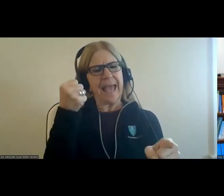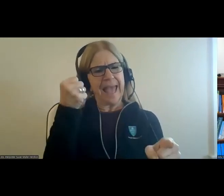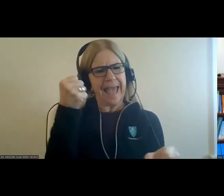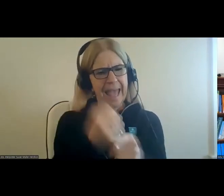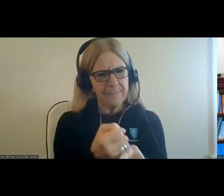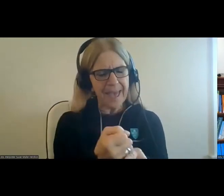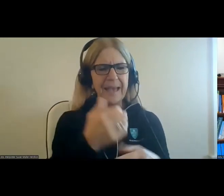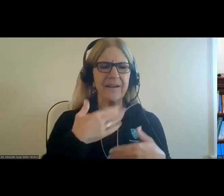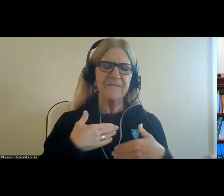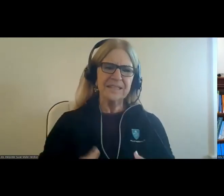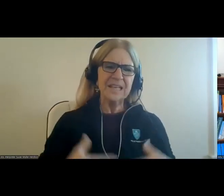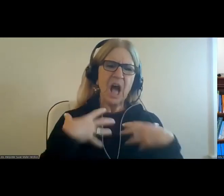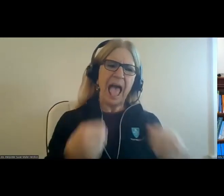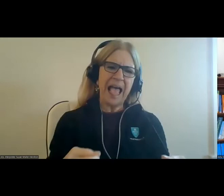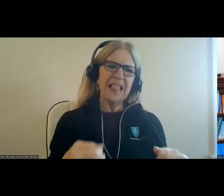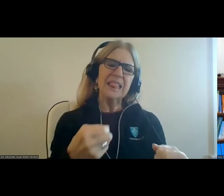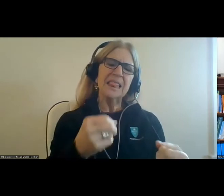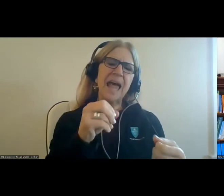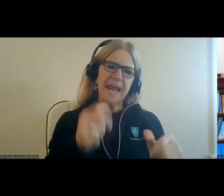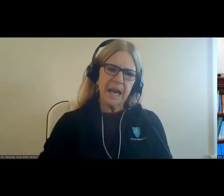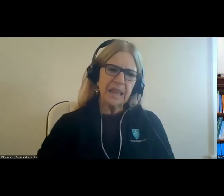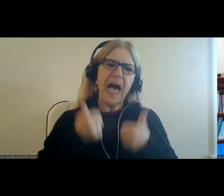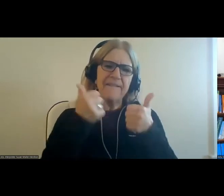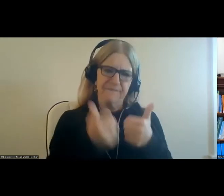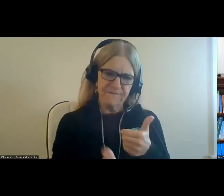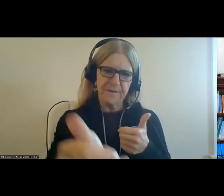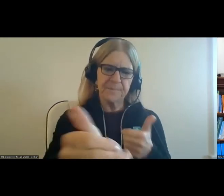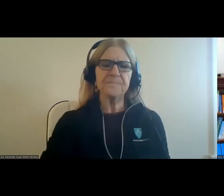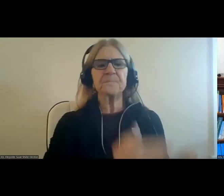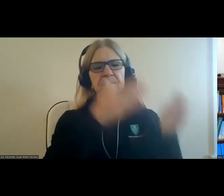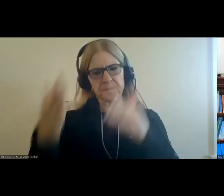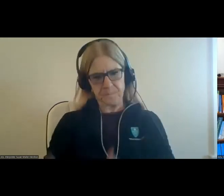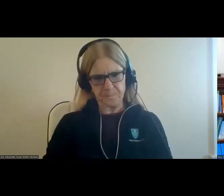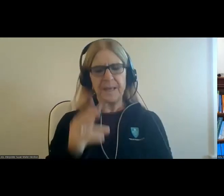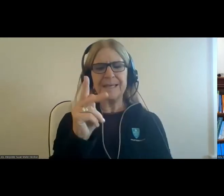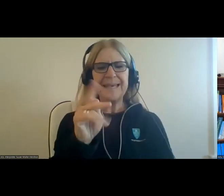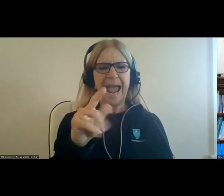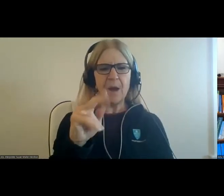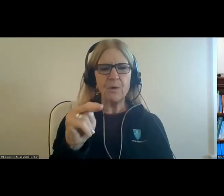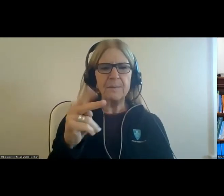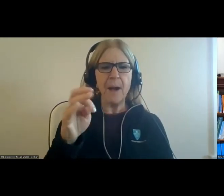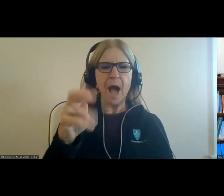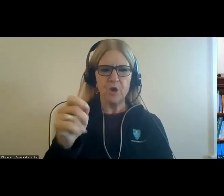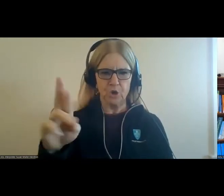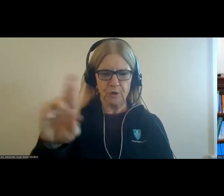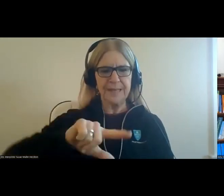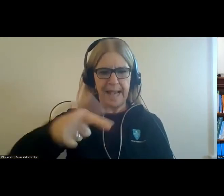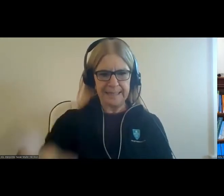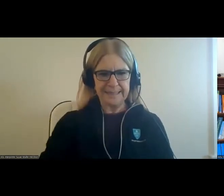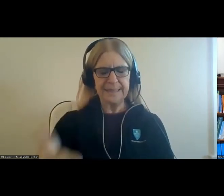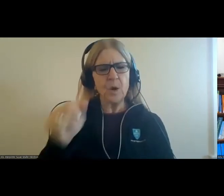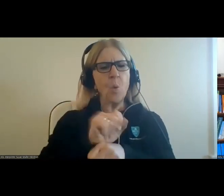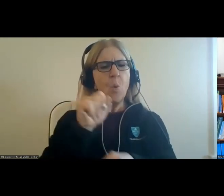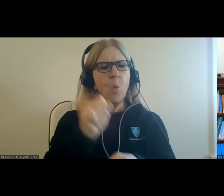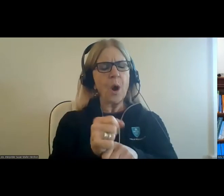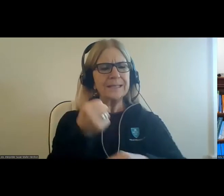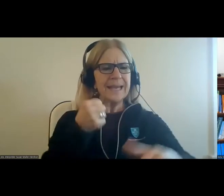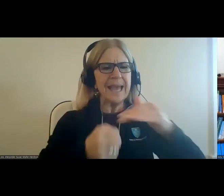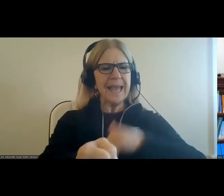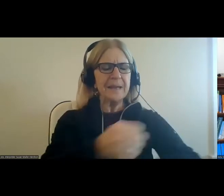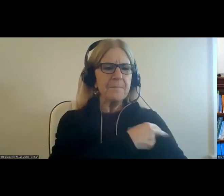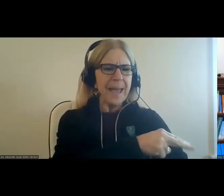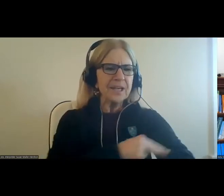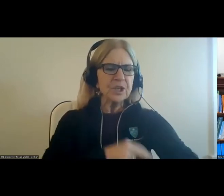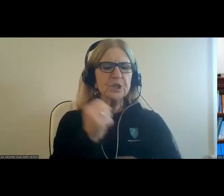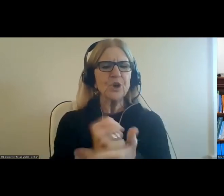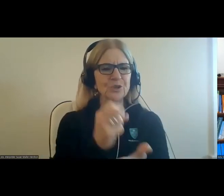mortality. Joining us today, we also have Karen Potter. Karen has worked as an inpatient social worker at